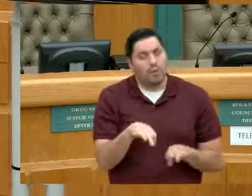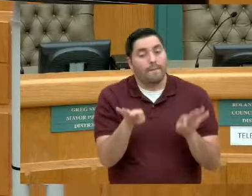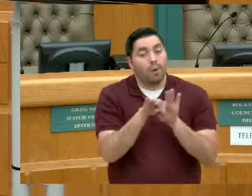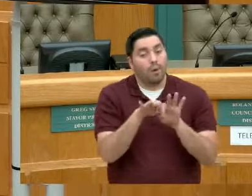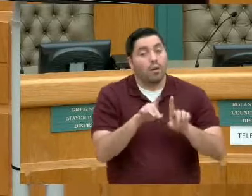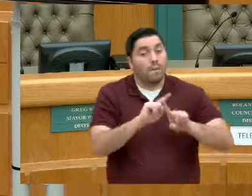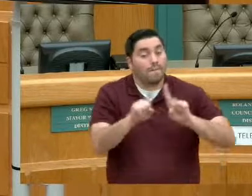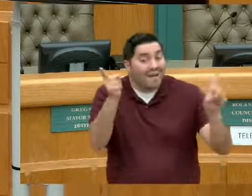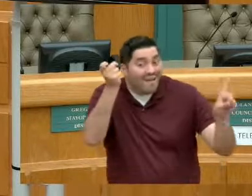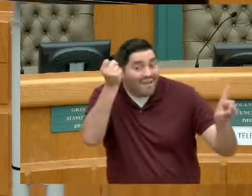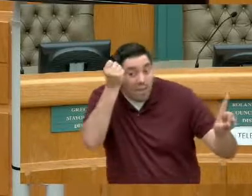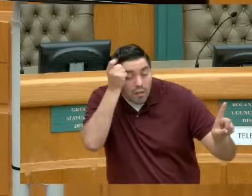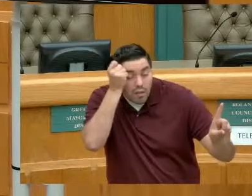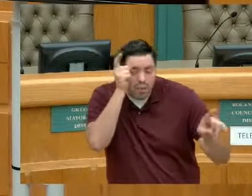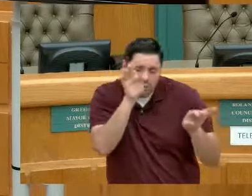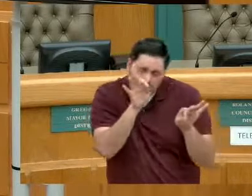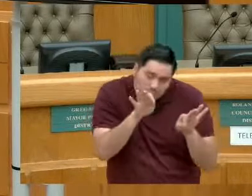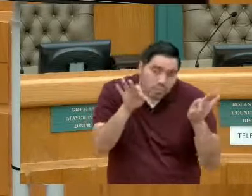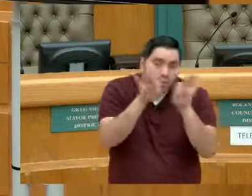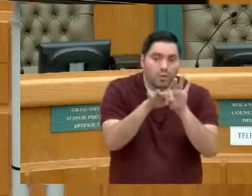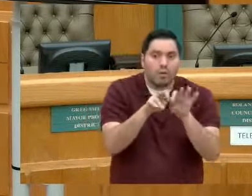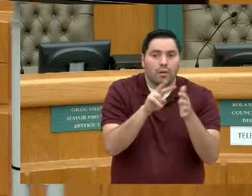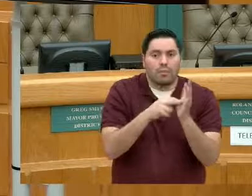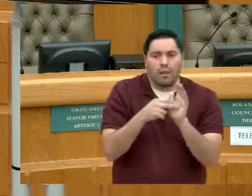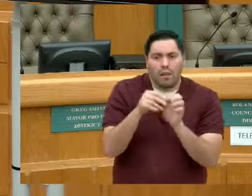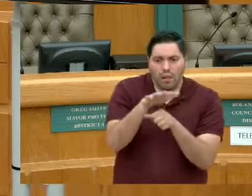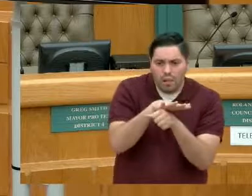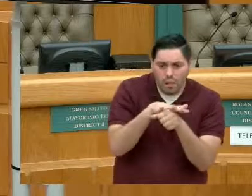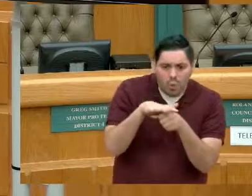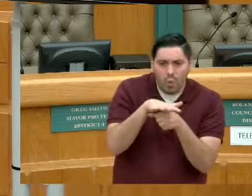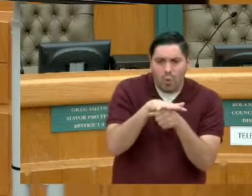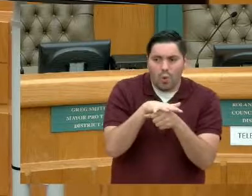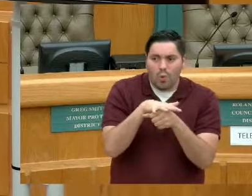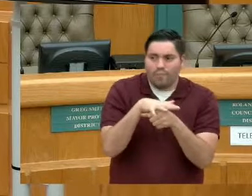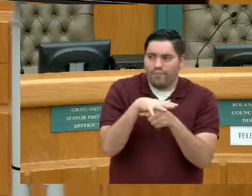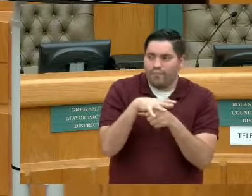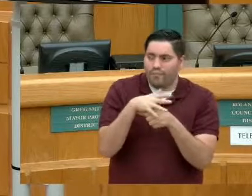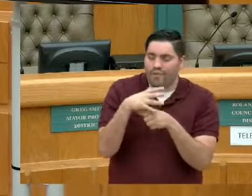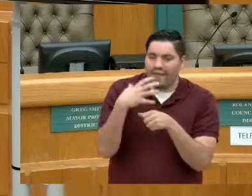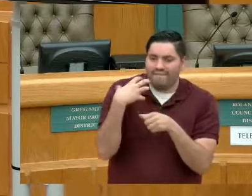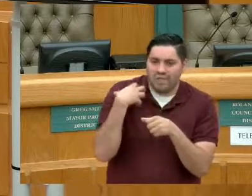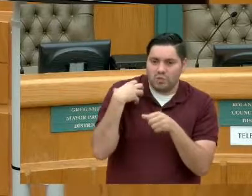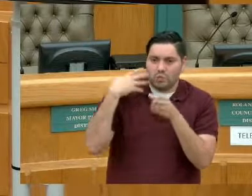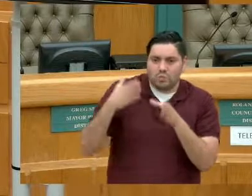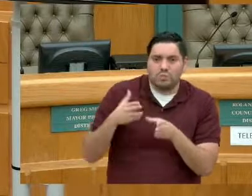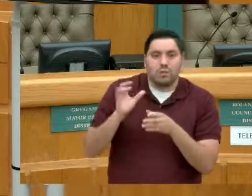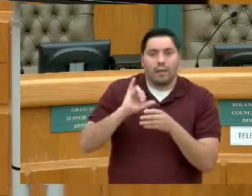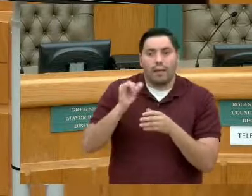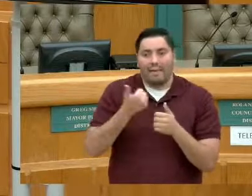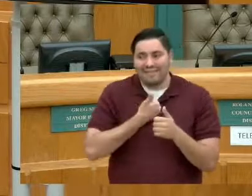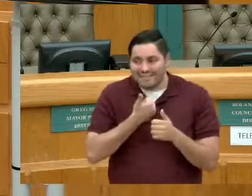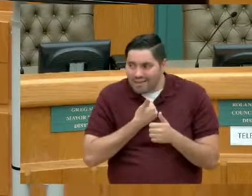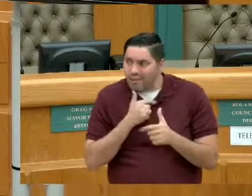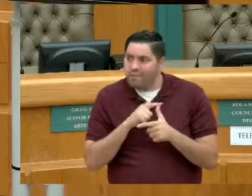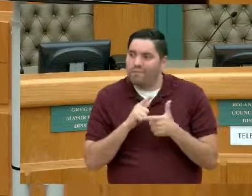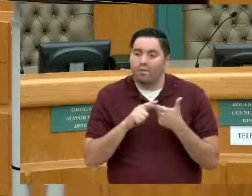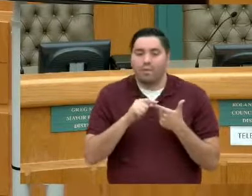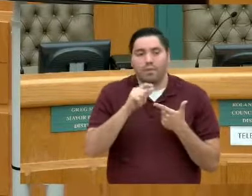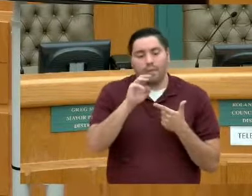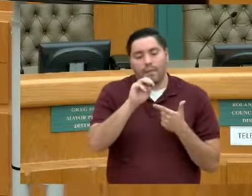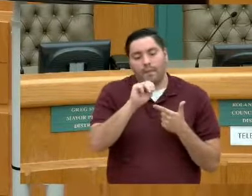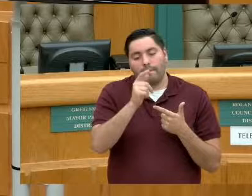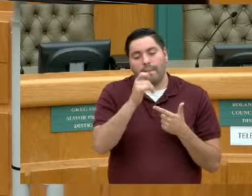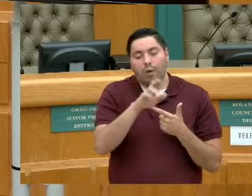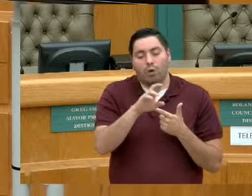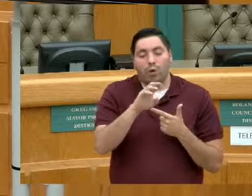but it is imperative that local officials, that would be myself, Mayor McComb, and public health